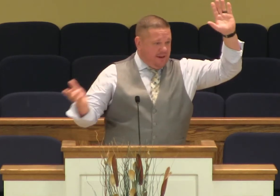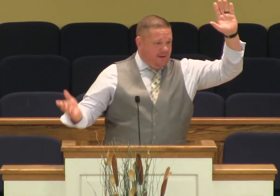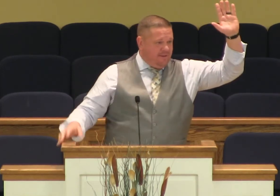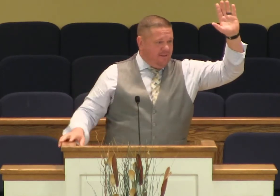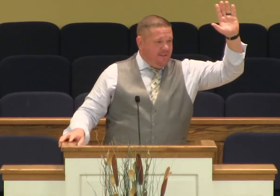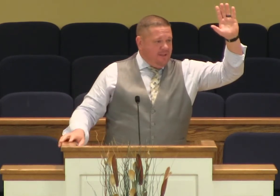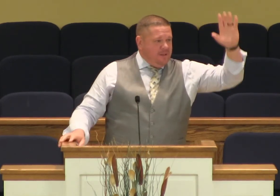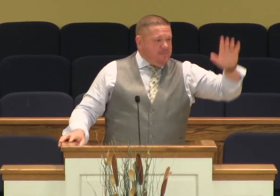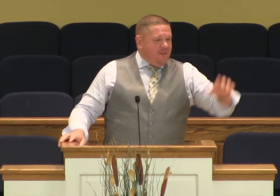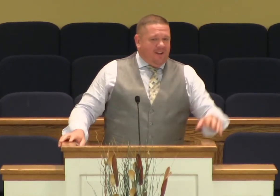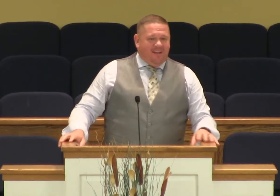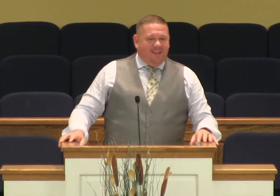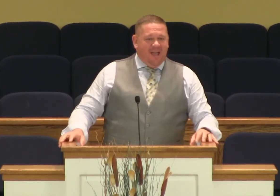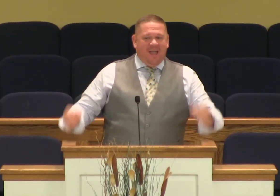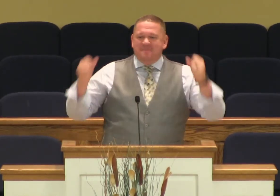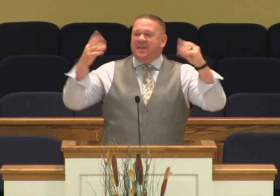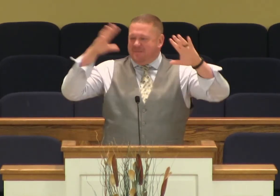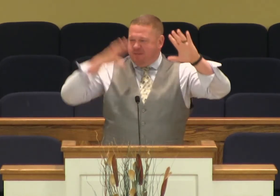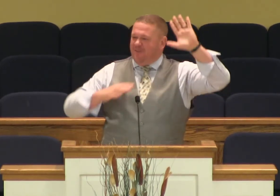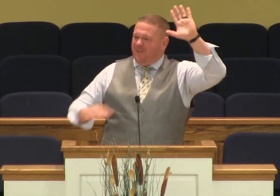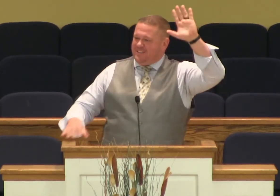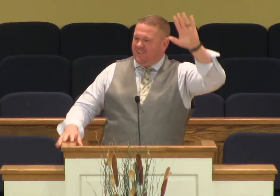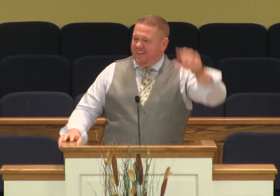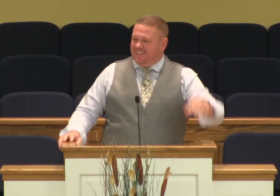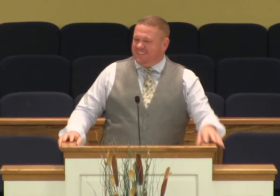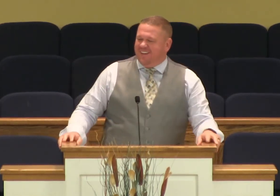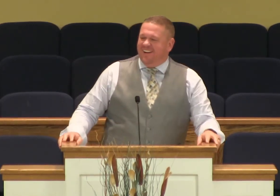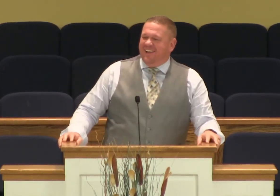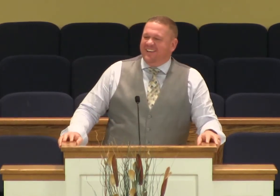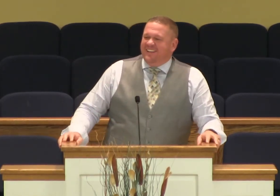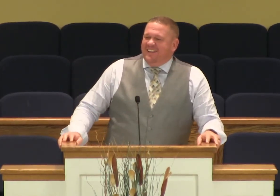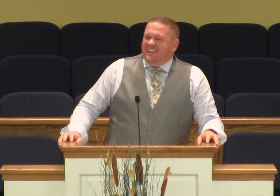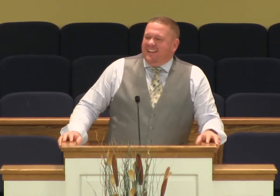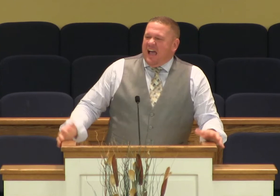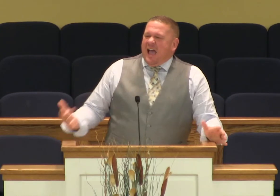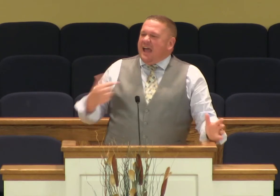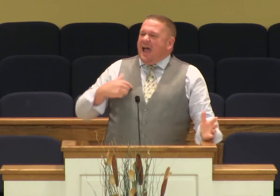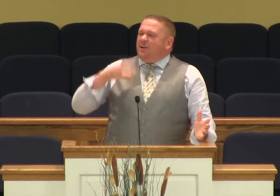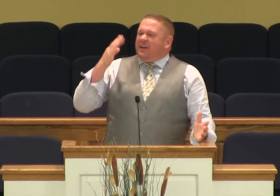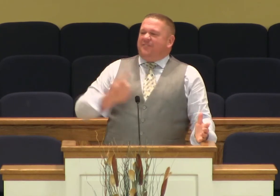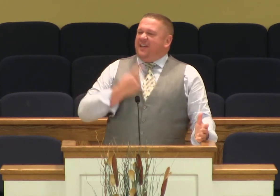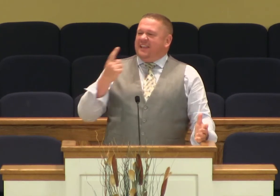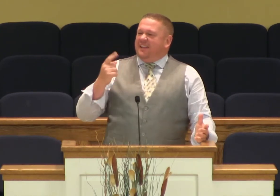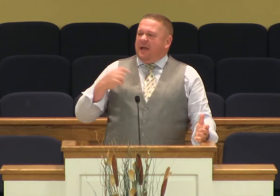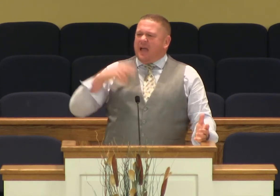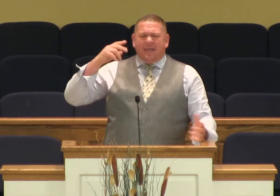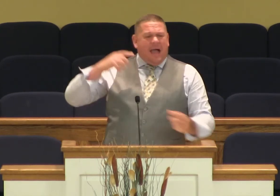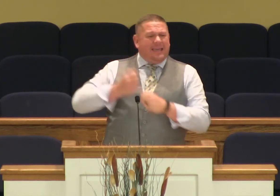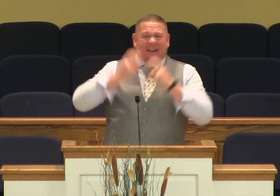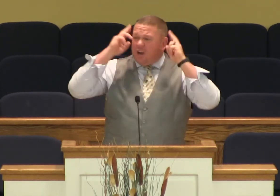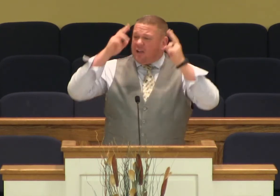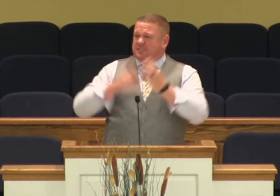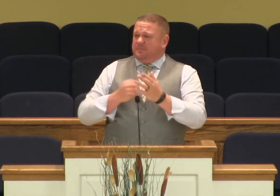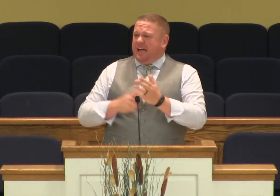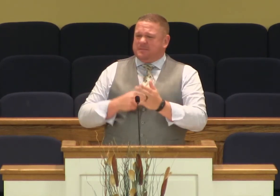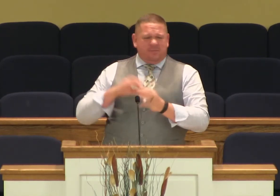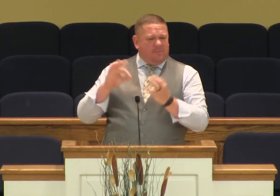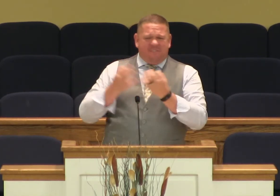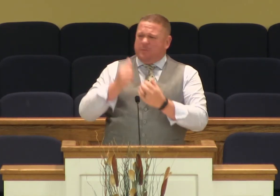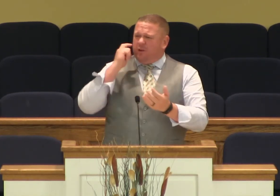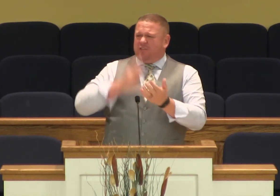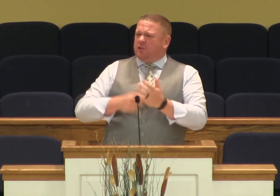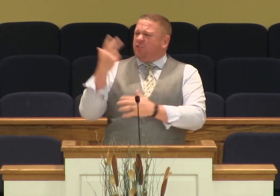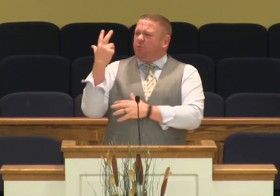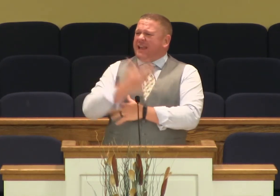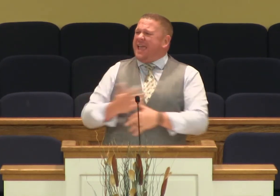amen right there? All right, many men are raising their hands there, right? I don't get offended. I get a haircut sometimes, and